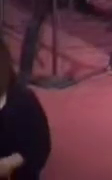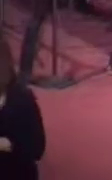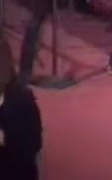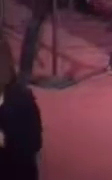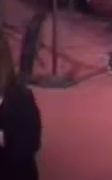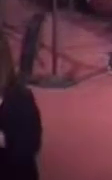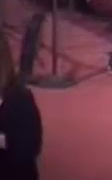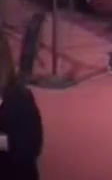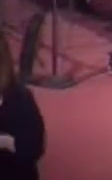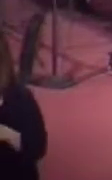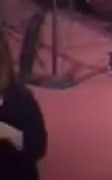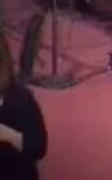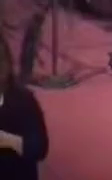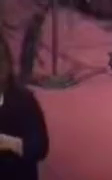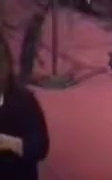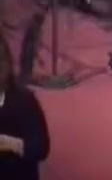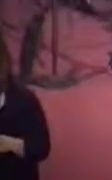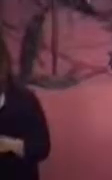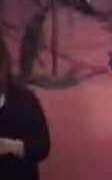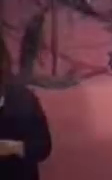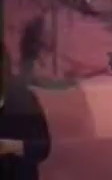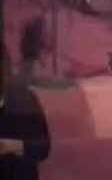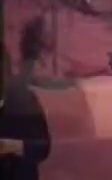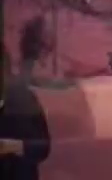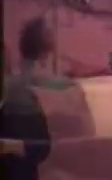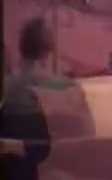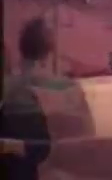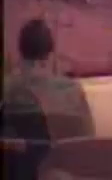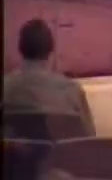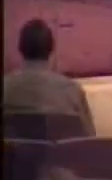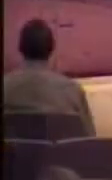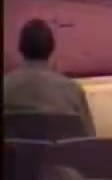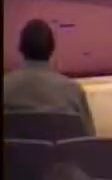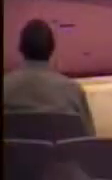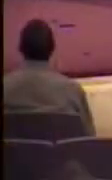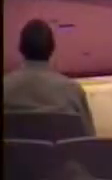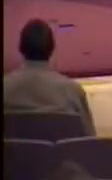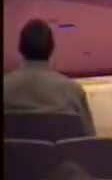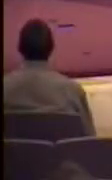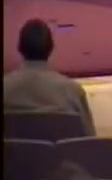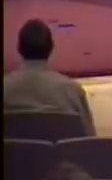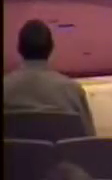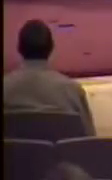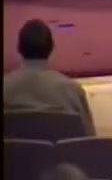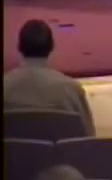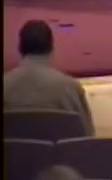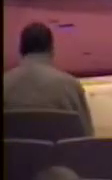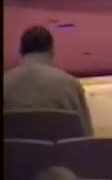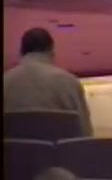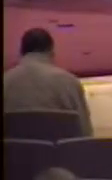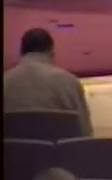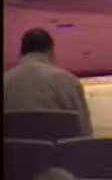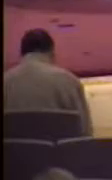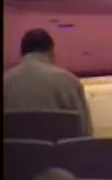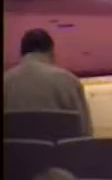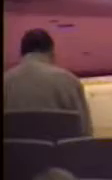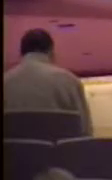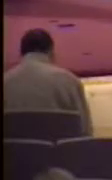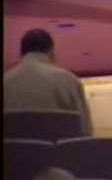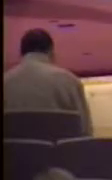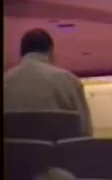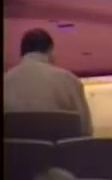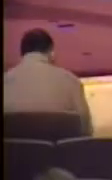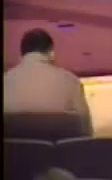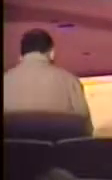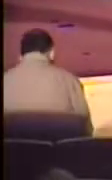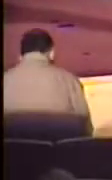work even when we don't realize it. And so what's the point? Right? What's the point of this whole story of Daniel? But it's simply